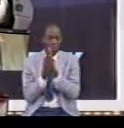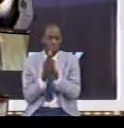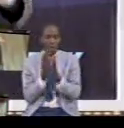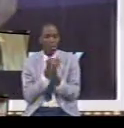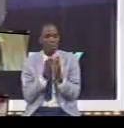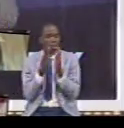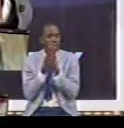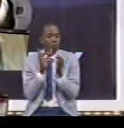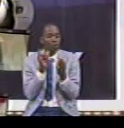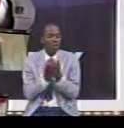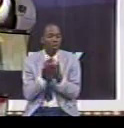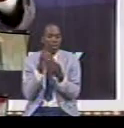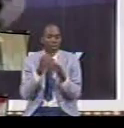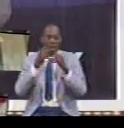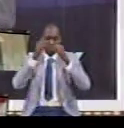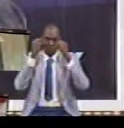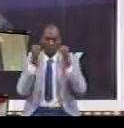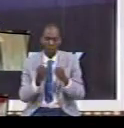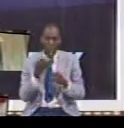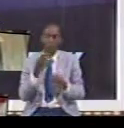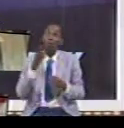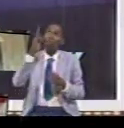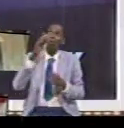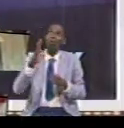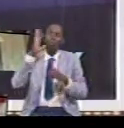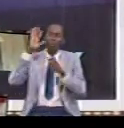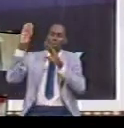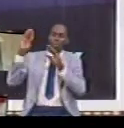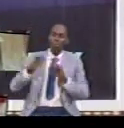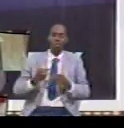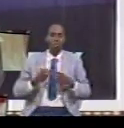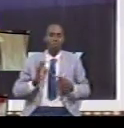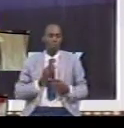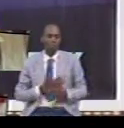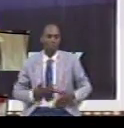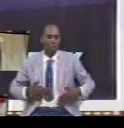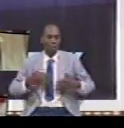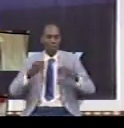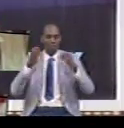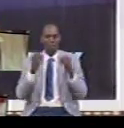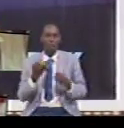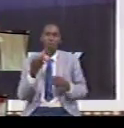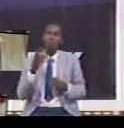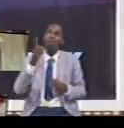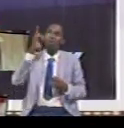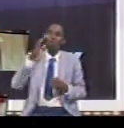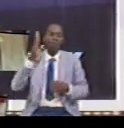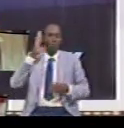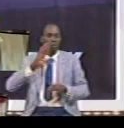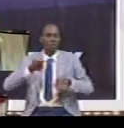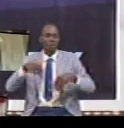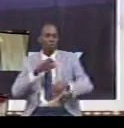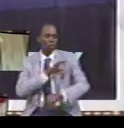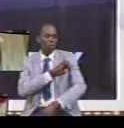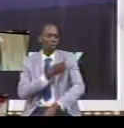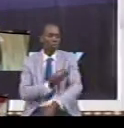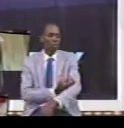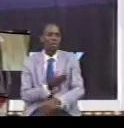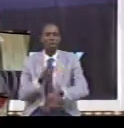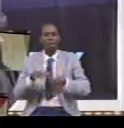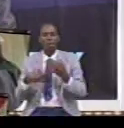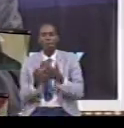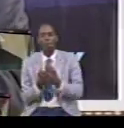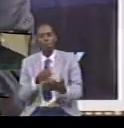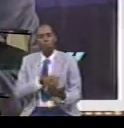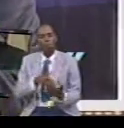the power of God will move in our lives. The power of God will energize you. And then all the weakness,